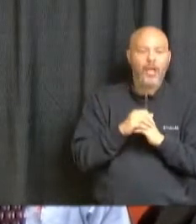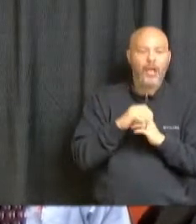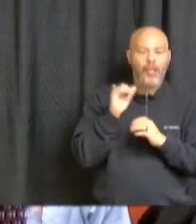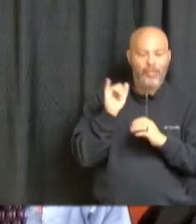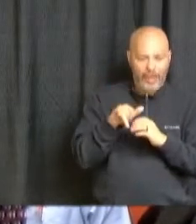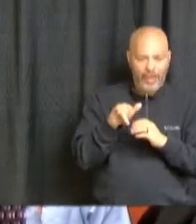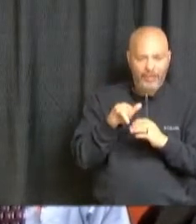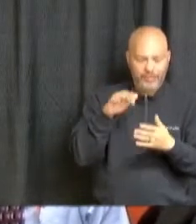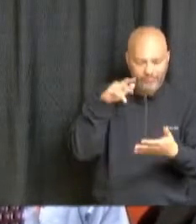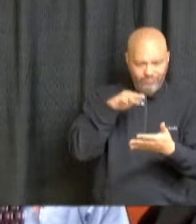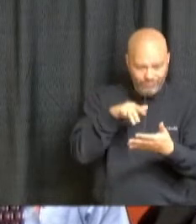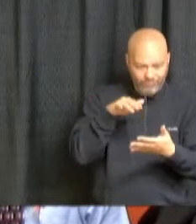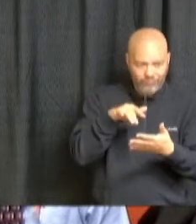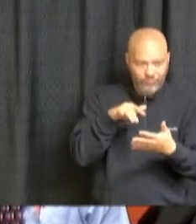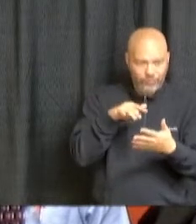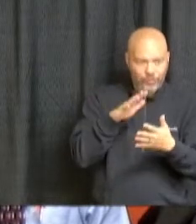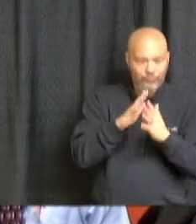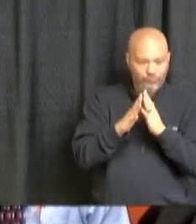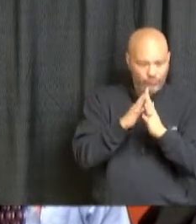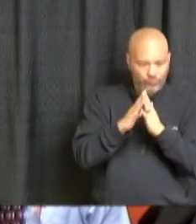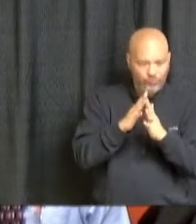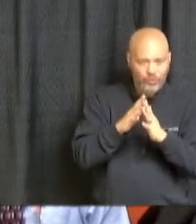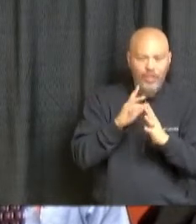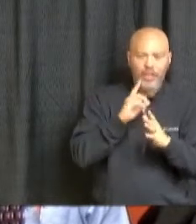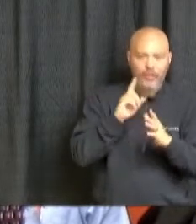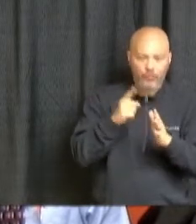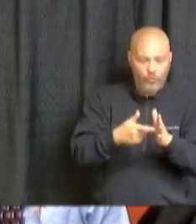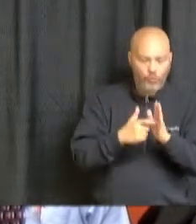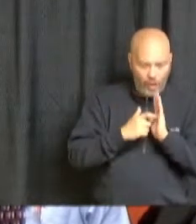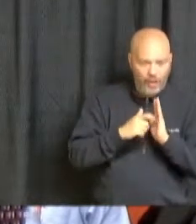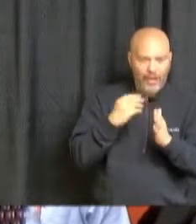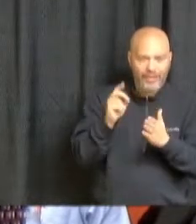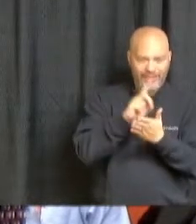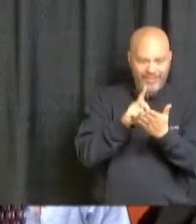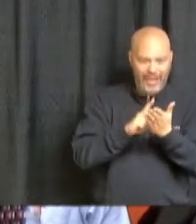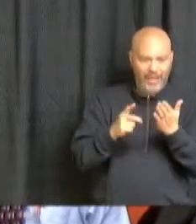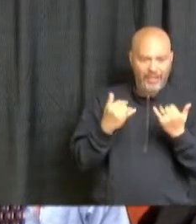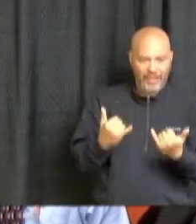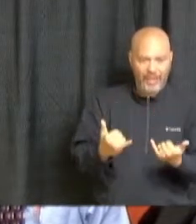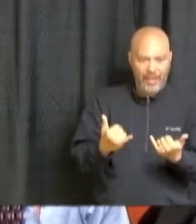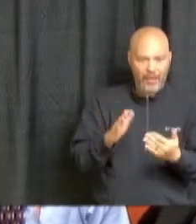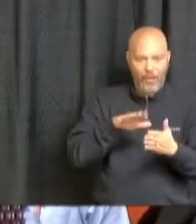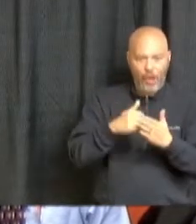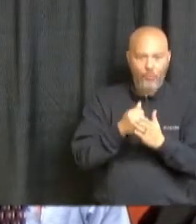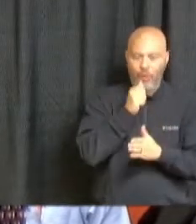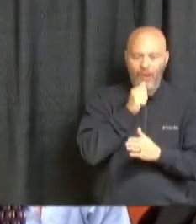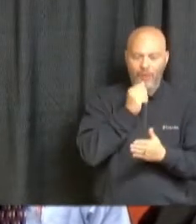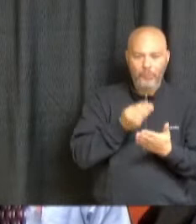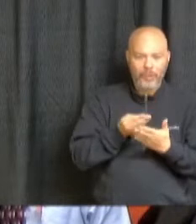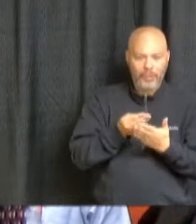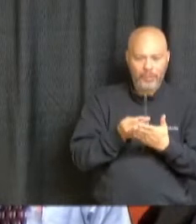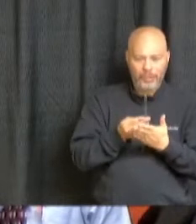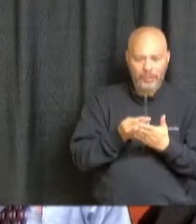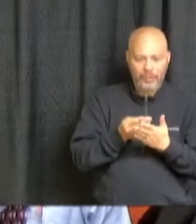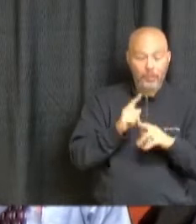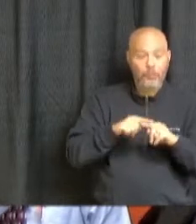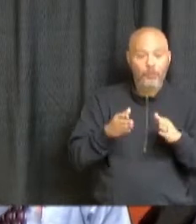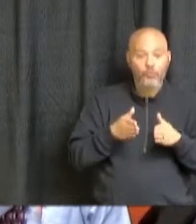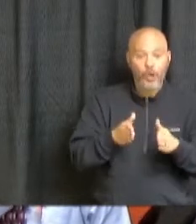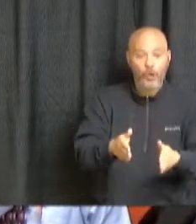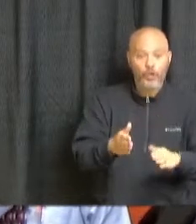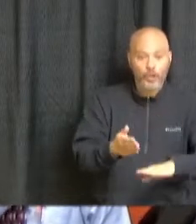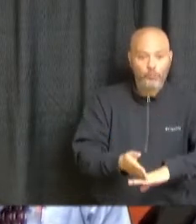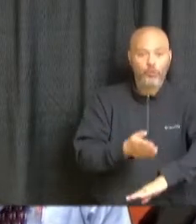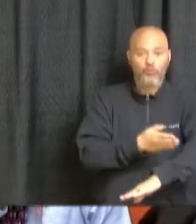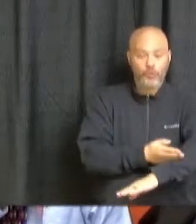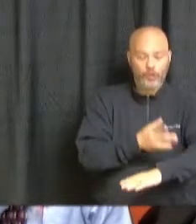That's been studied. Traffic signal is warranted and it's being designed right now, all private money. With the road